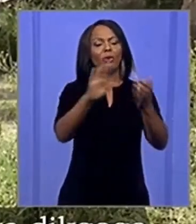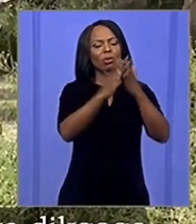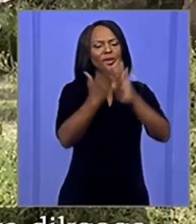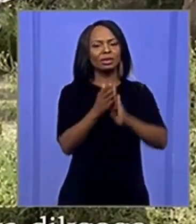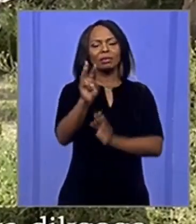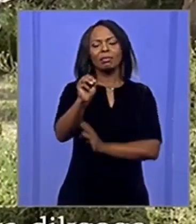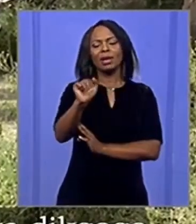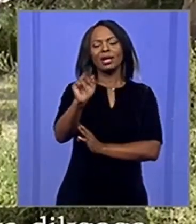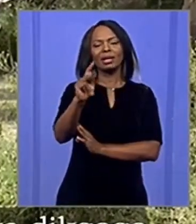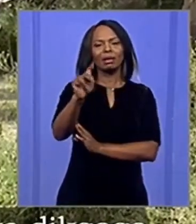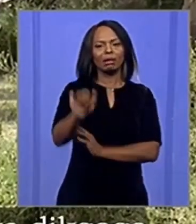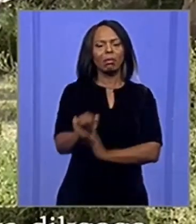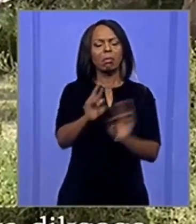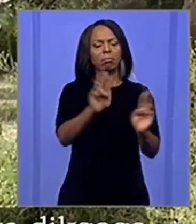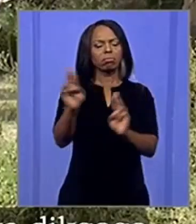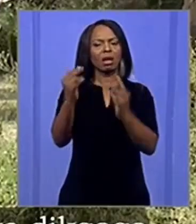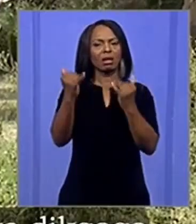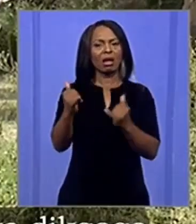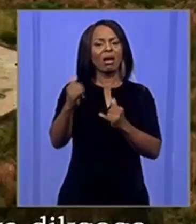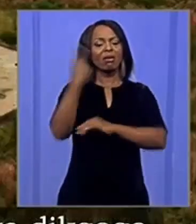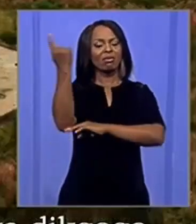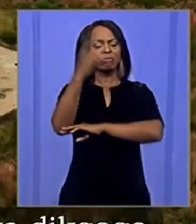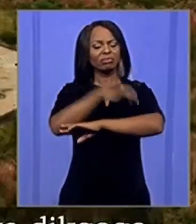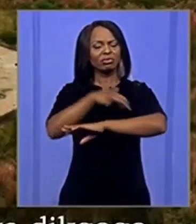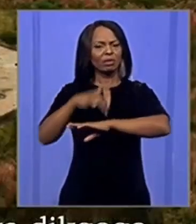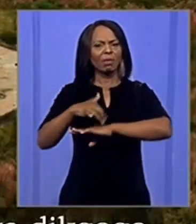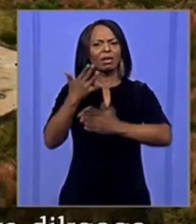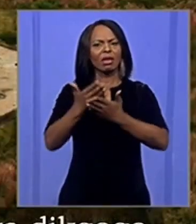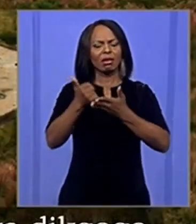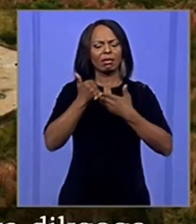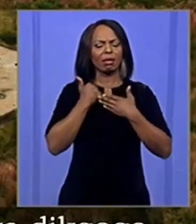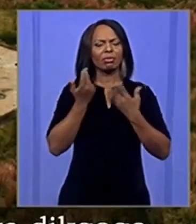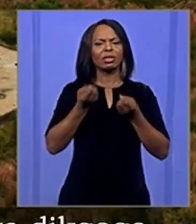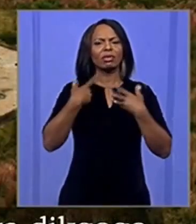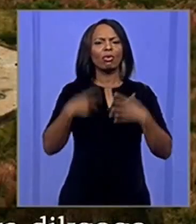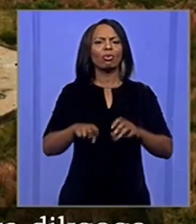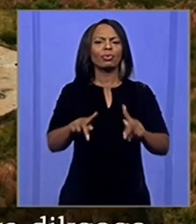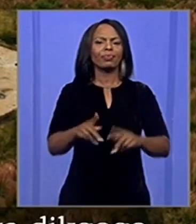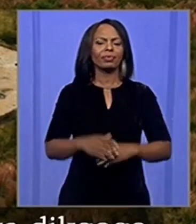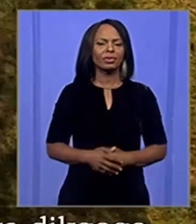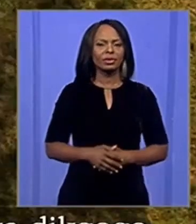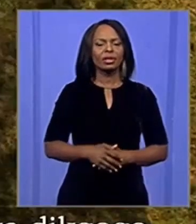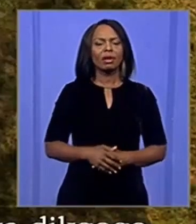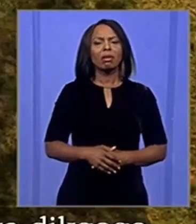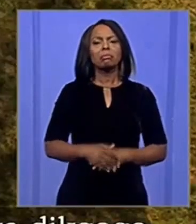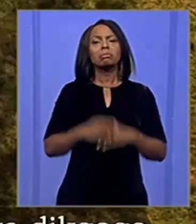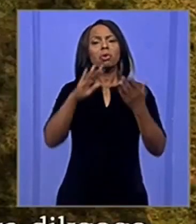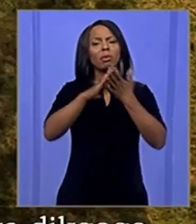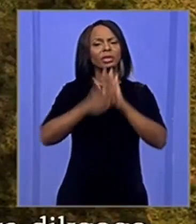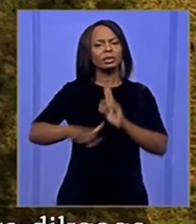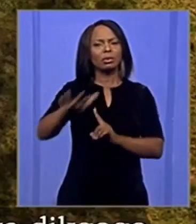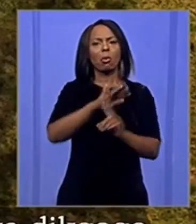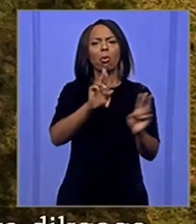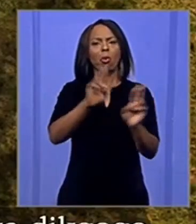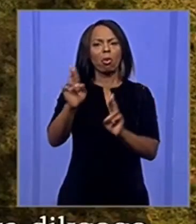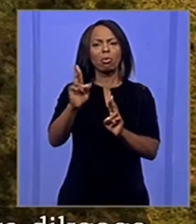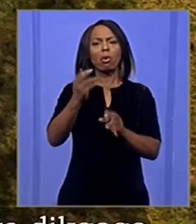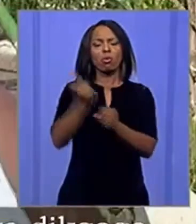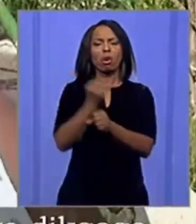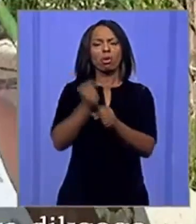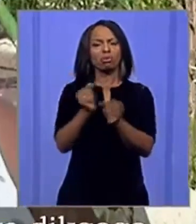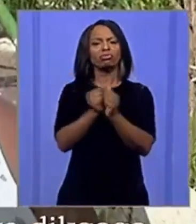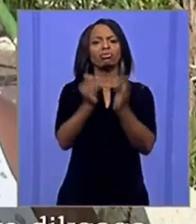Marikana gore famo ele tla re tswela mosola. Bangwe ba eletsa gore polasi eno e ka dira ka letsatsi lengwe gore e kgone go thapa baagi ba kgaolo